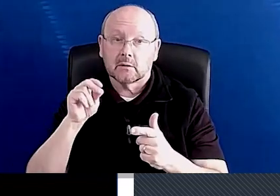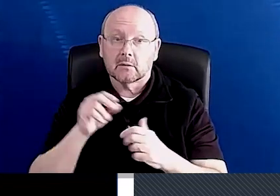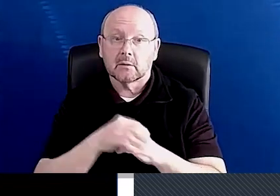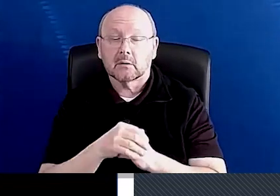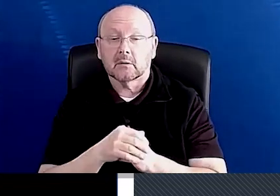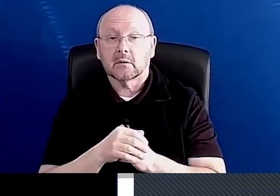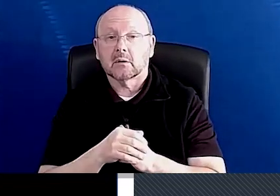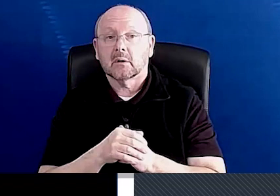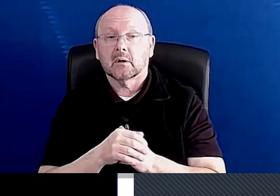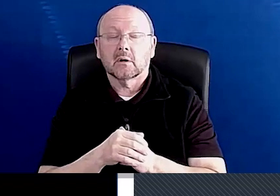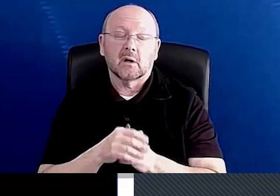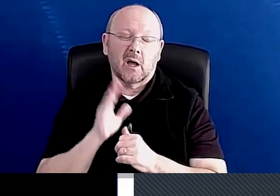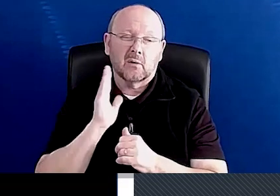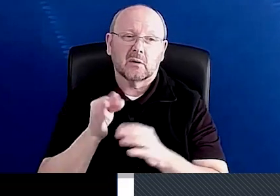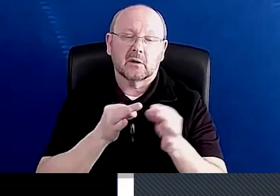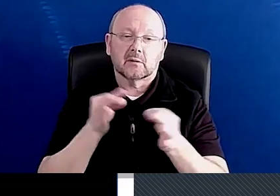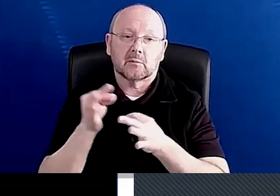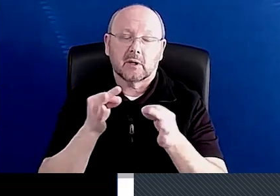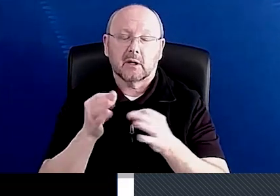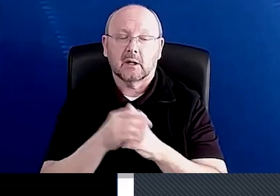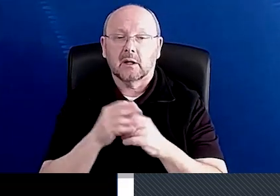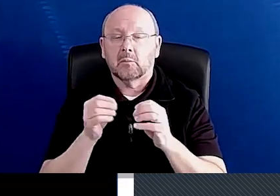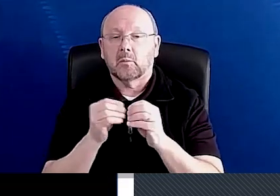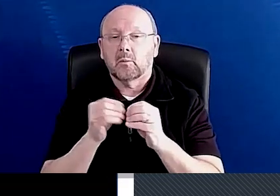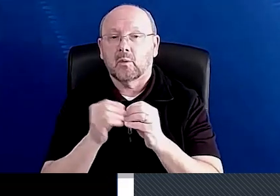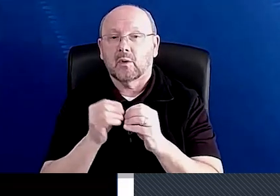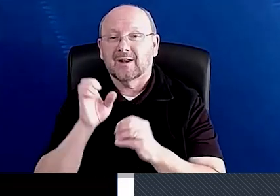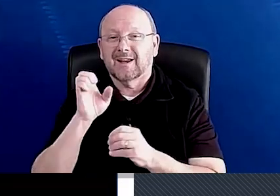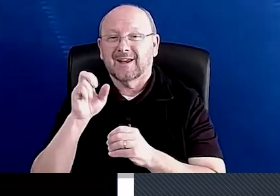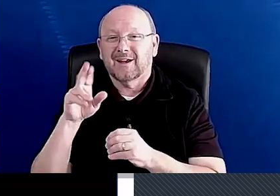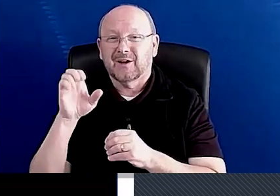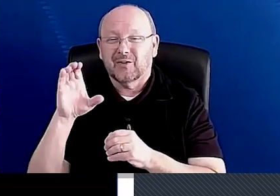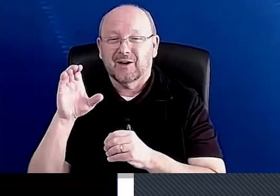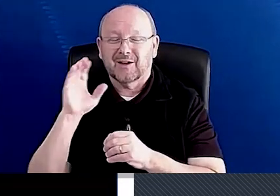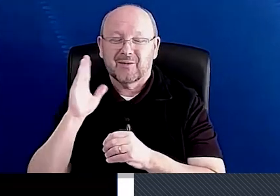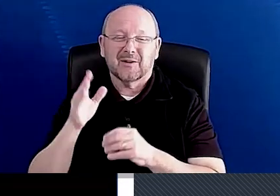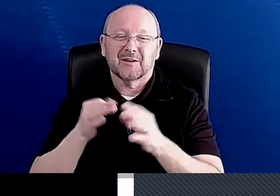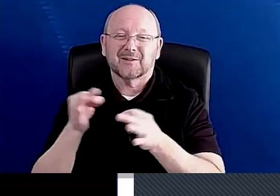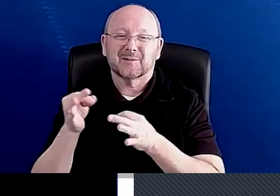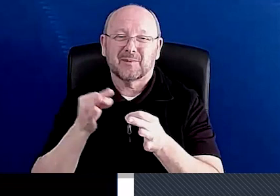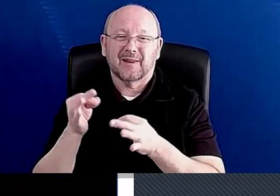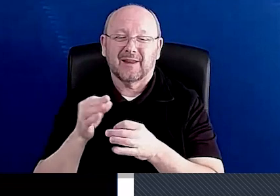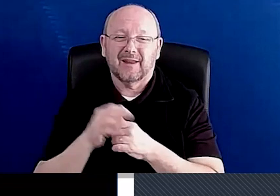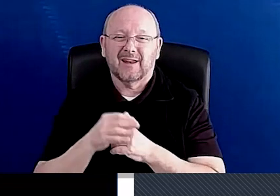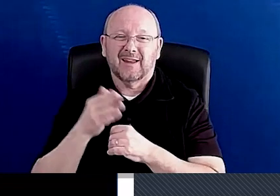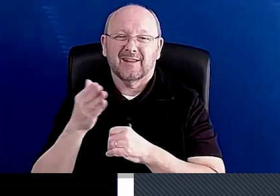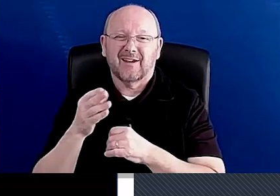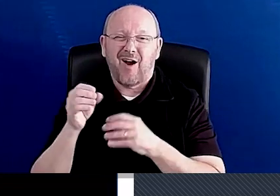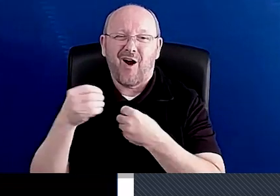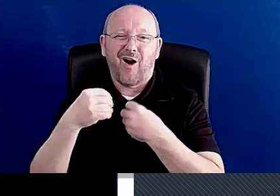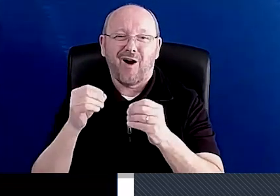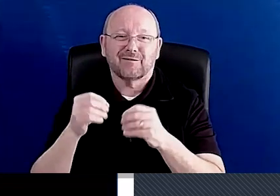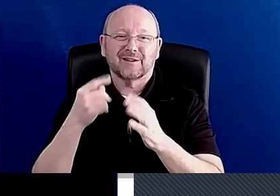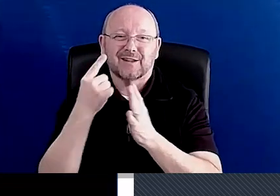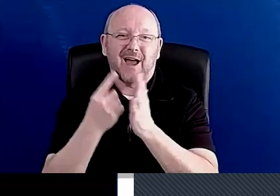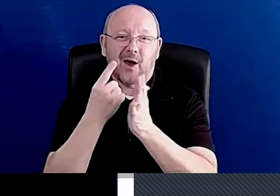talk about some specifics, and Eric will talk about having office hours at the adult schools, et cetera. So